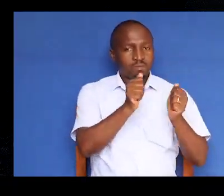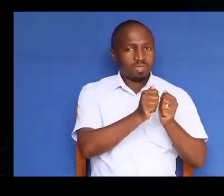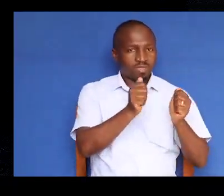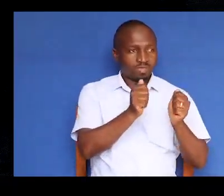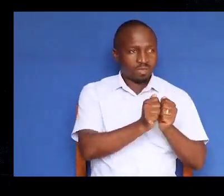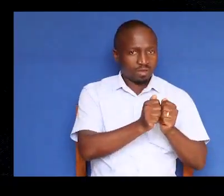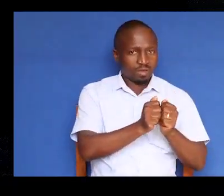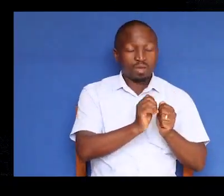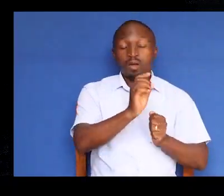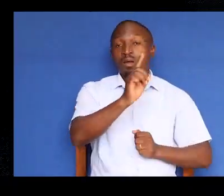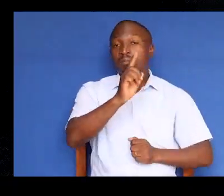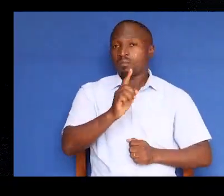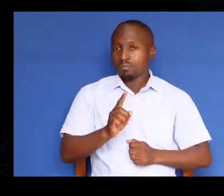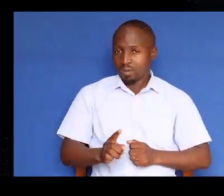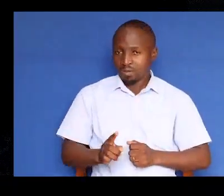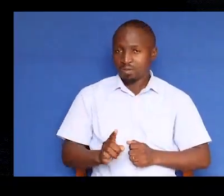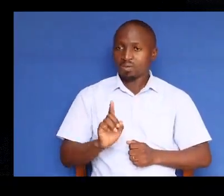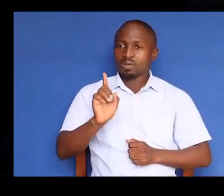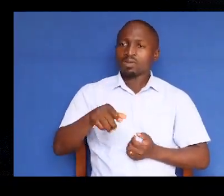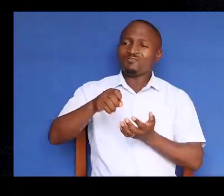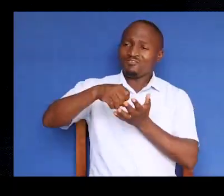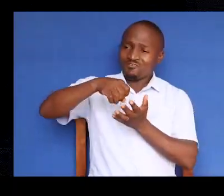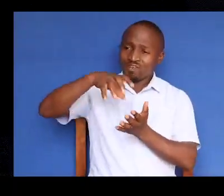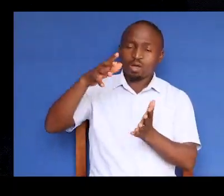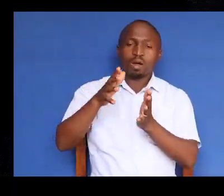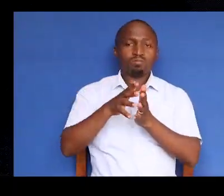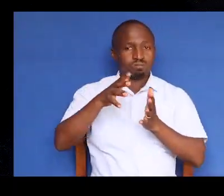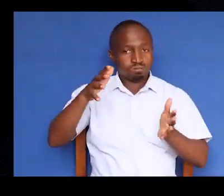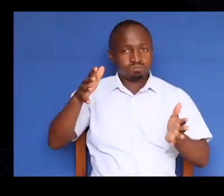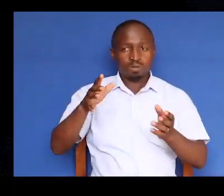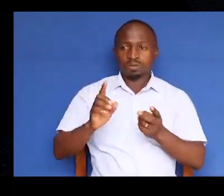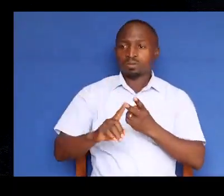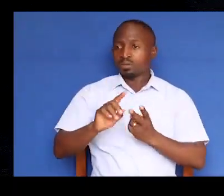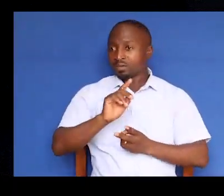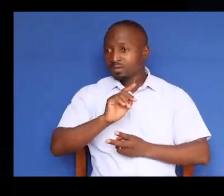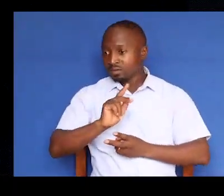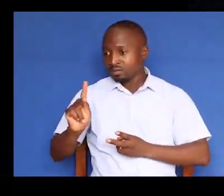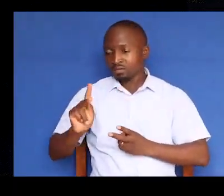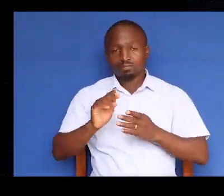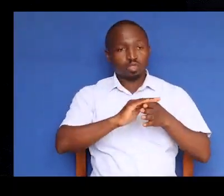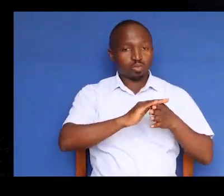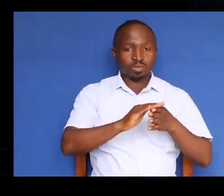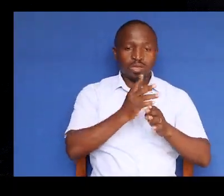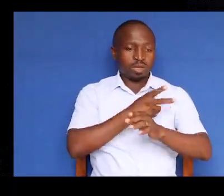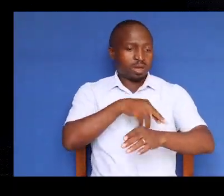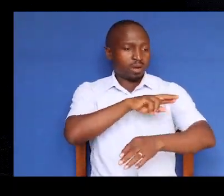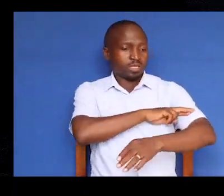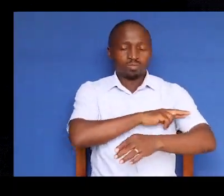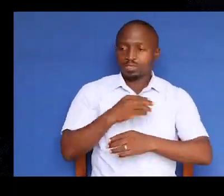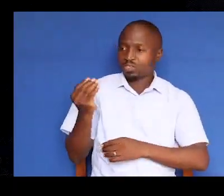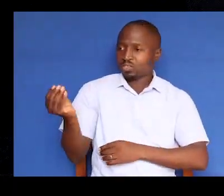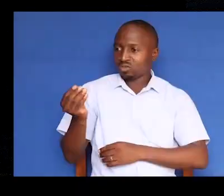commodity which it has absolute advantage. That means if it uses few